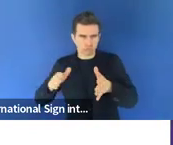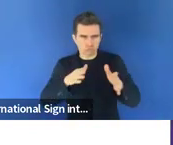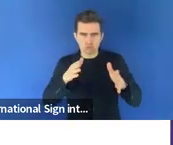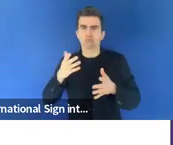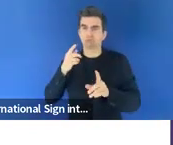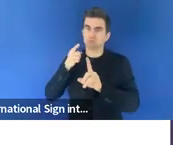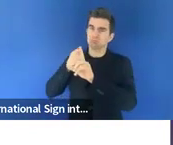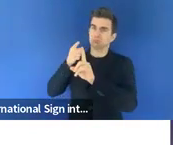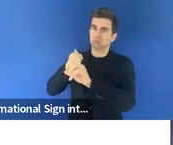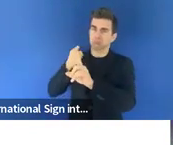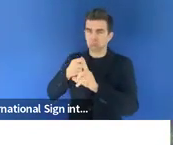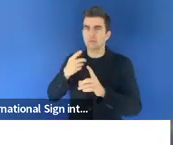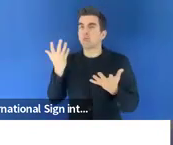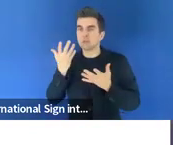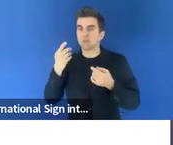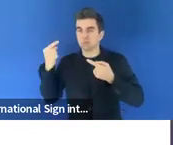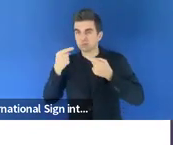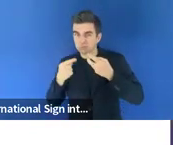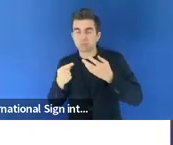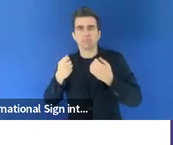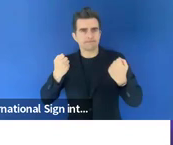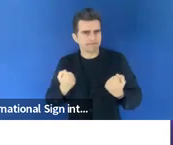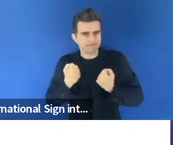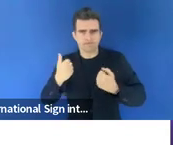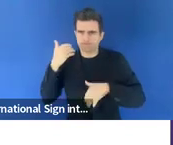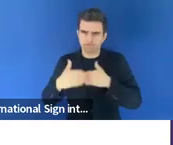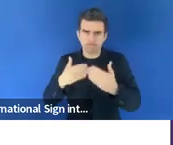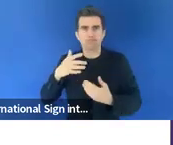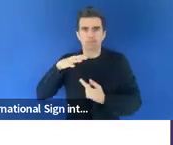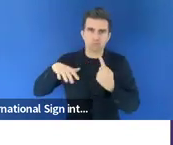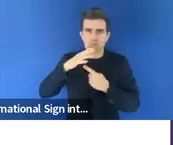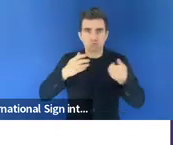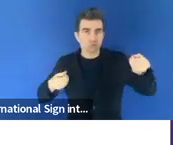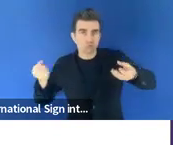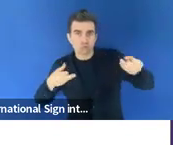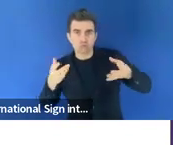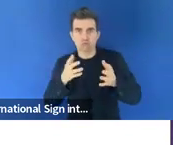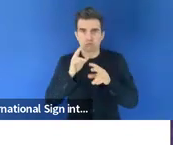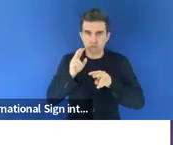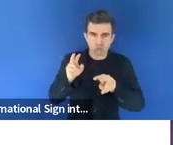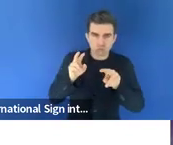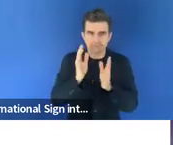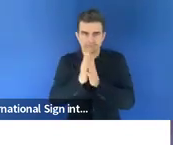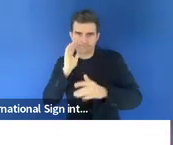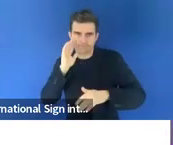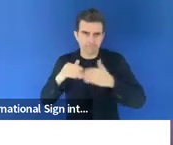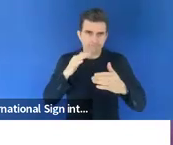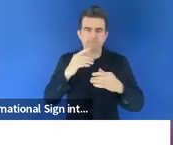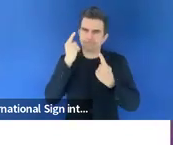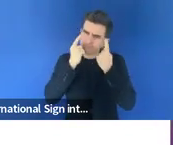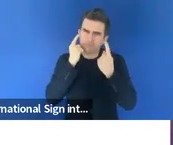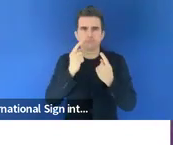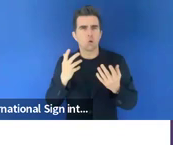So that's V. A, ask your stakeholders. This is all about engaging your stakeholders to gain insight and to